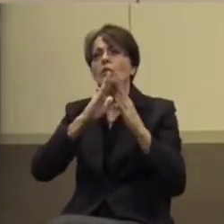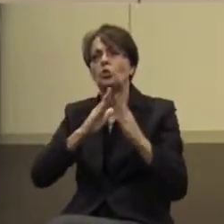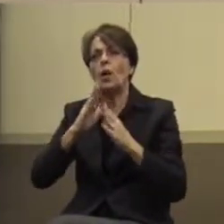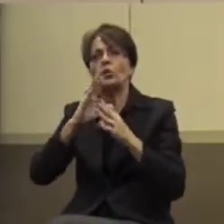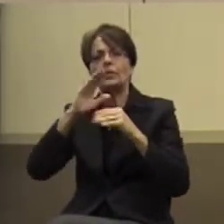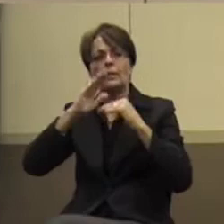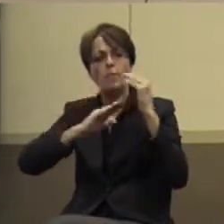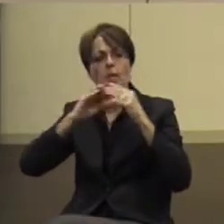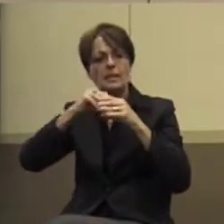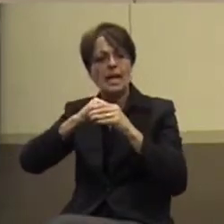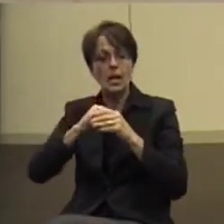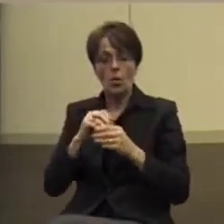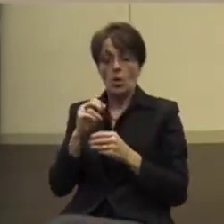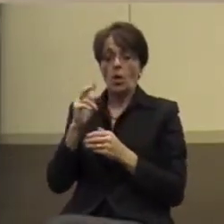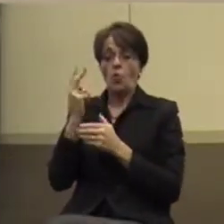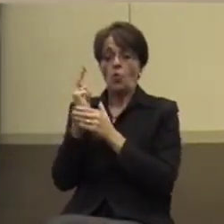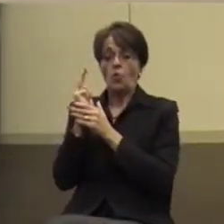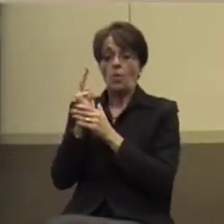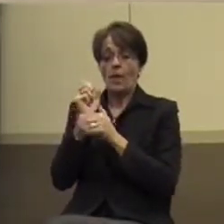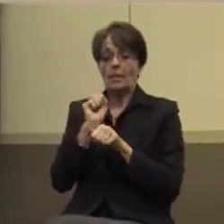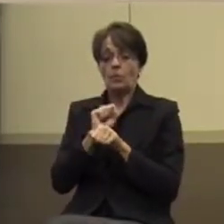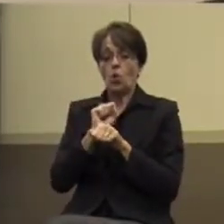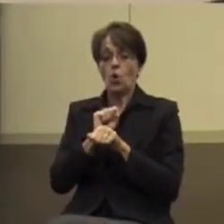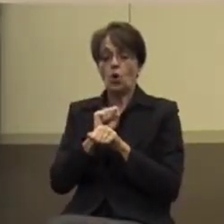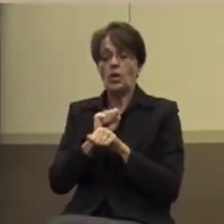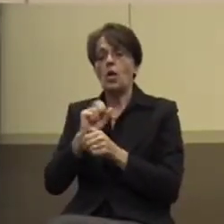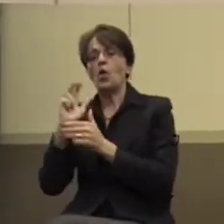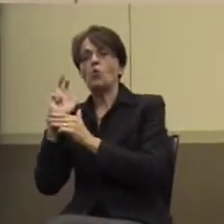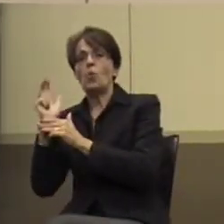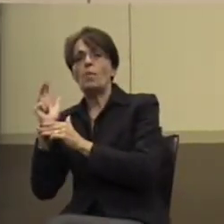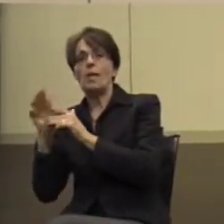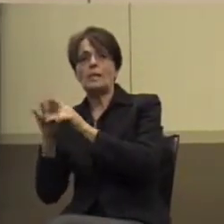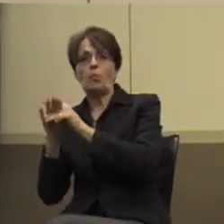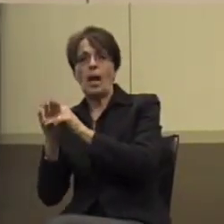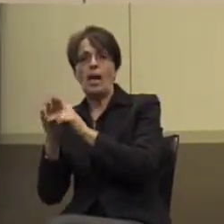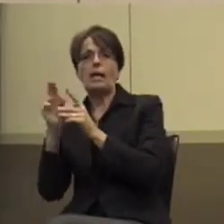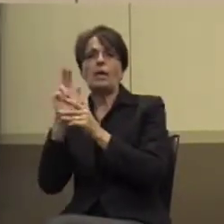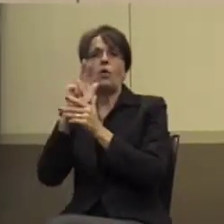to where she would do a 3 minutes work and then 3 minutes break